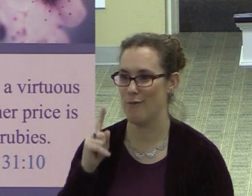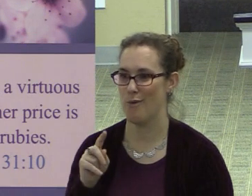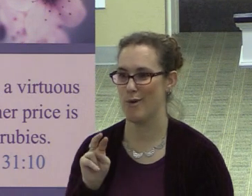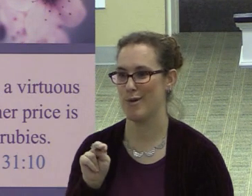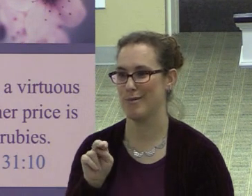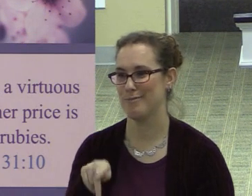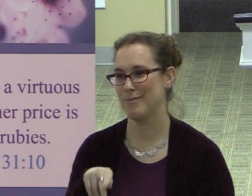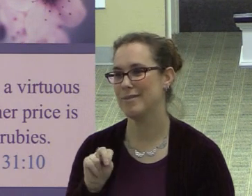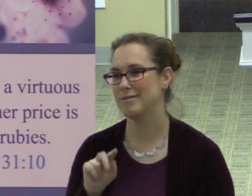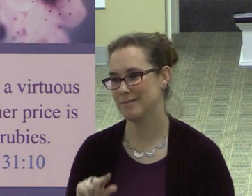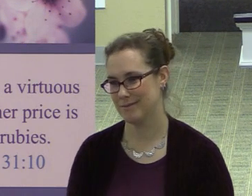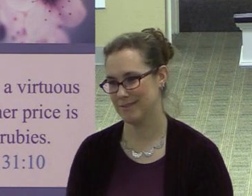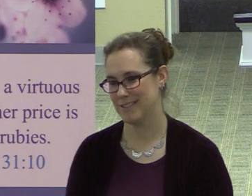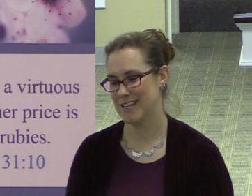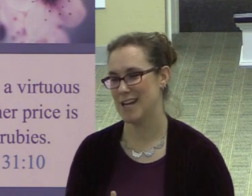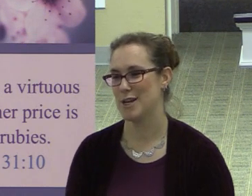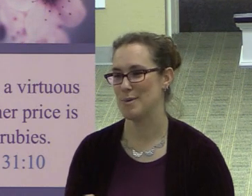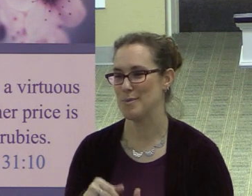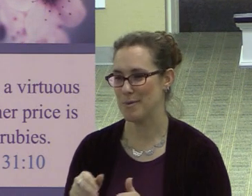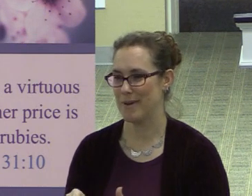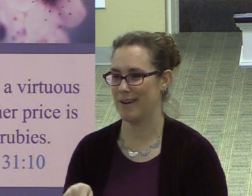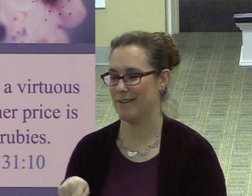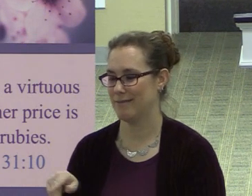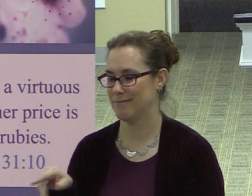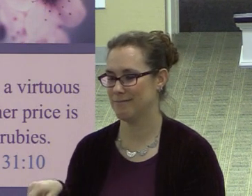So he had to put me in a Belzaphon